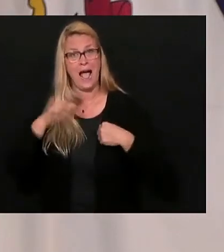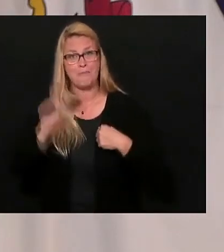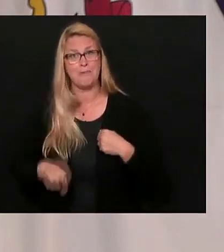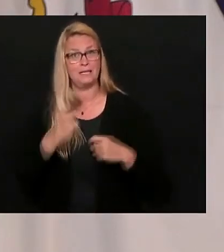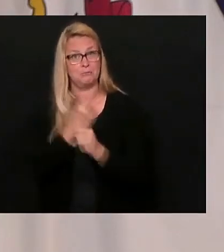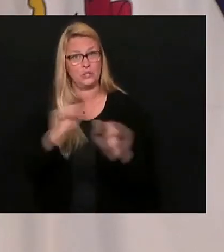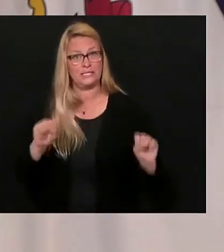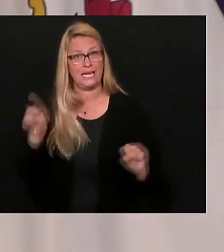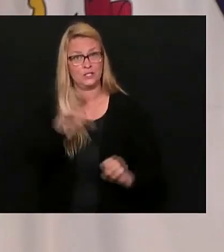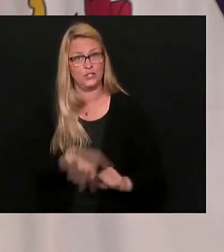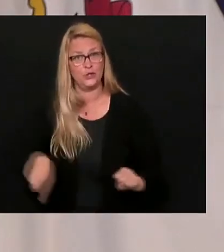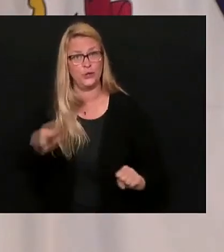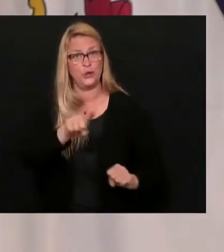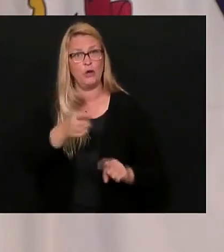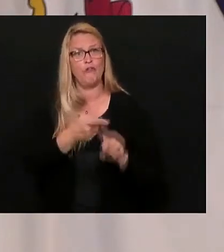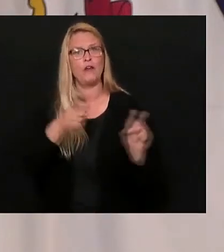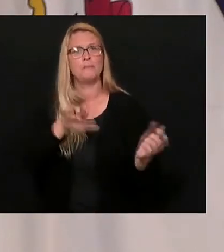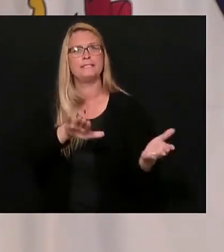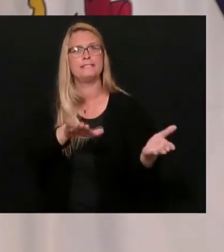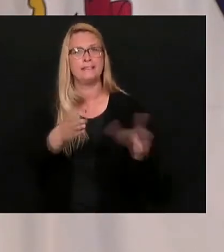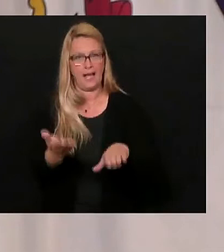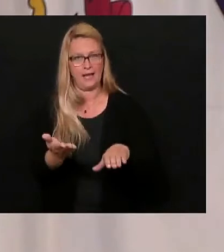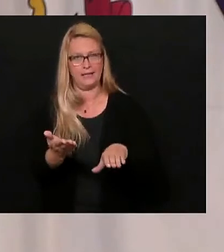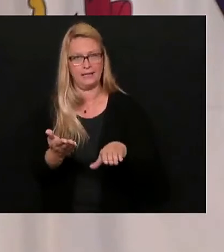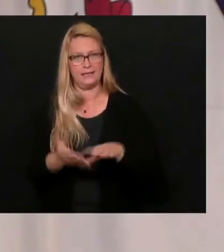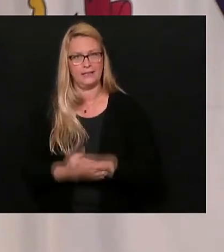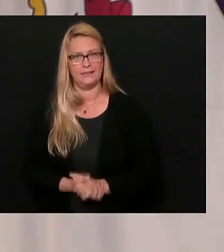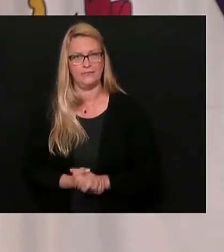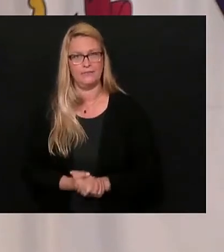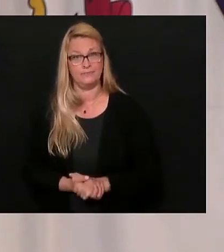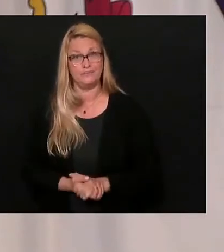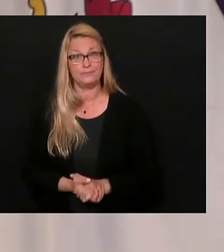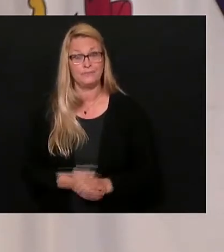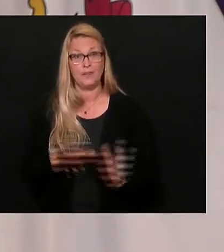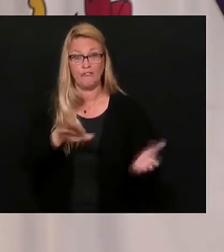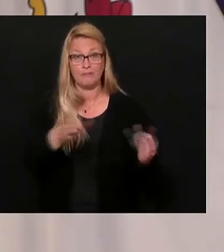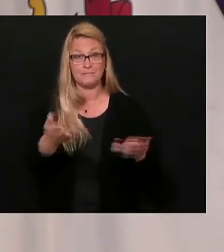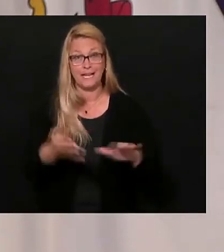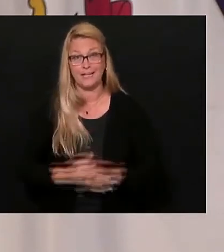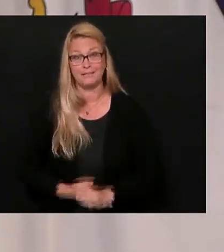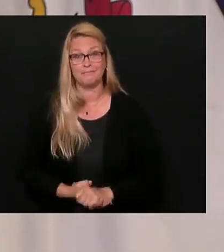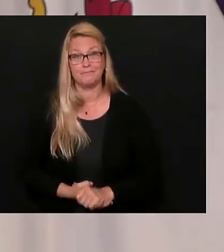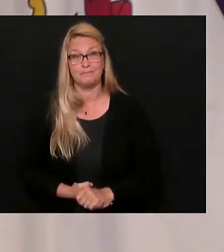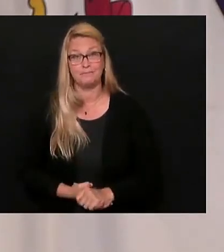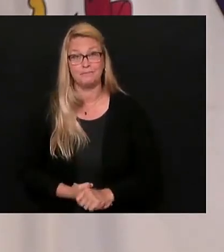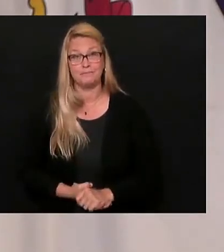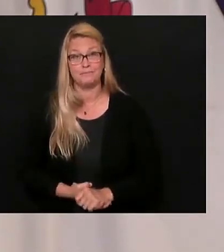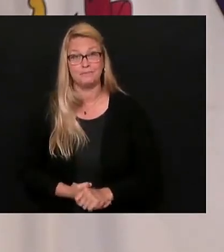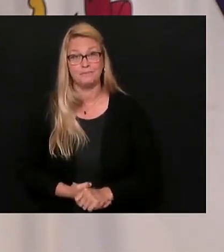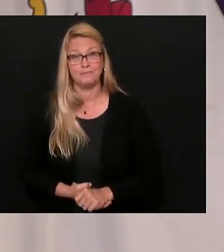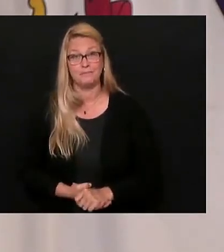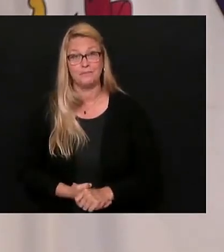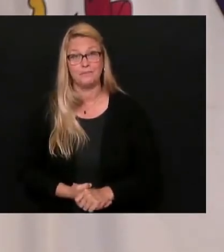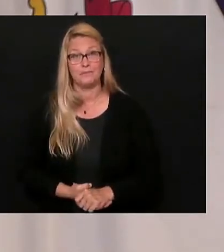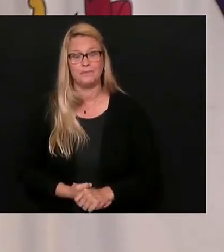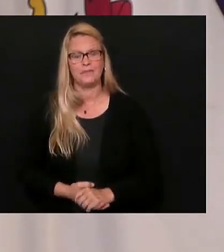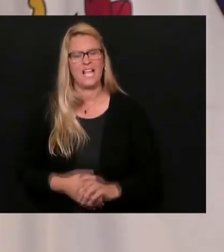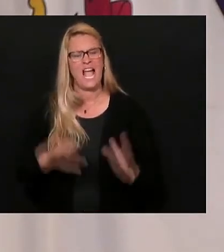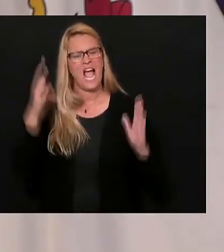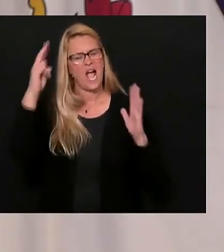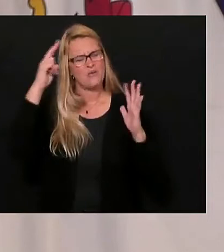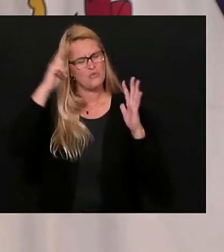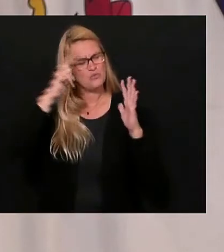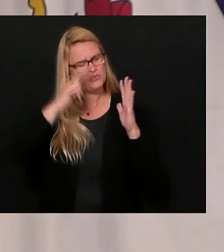every way from dying. From dying. I have read name